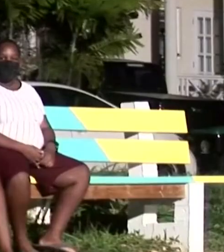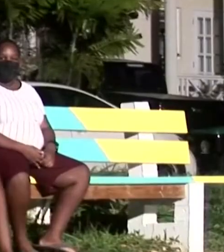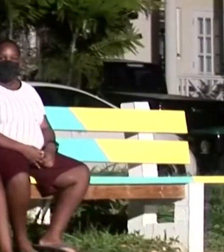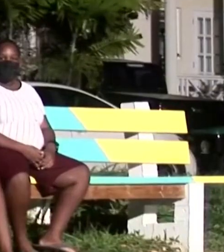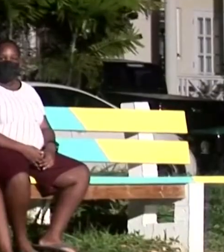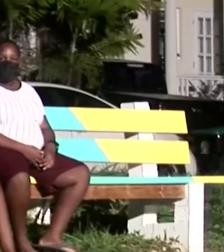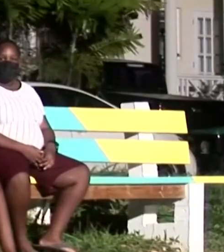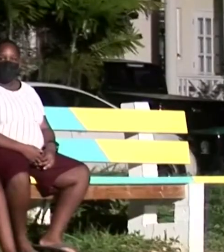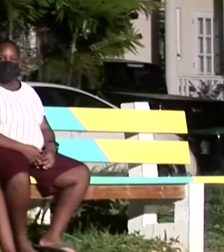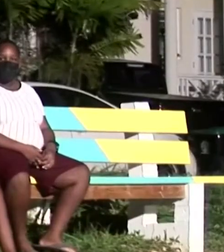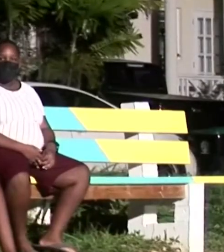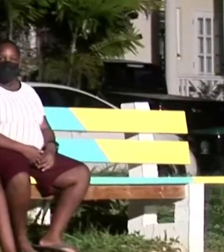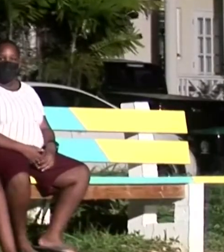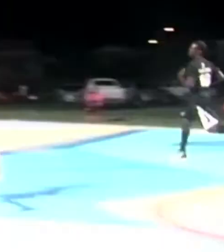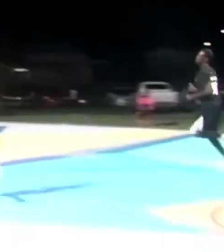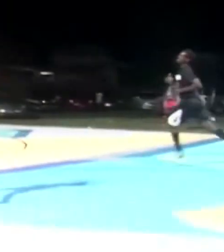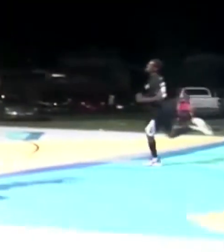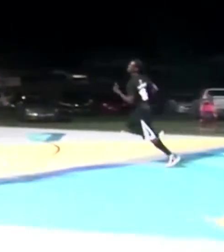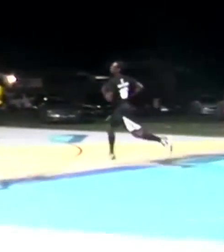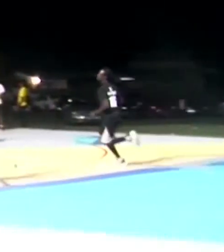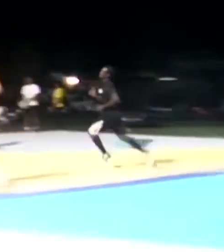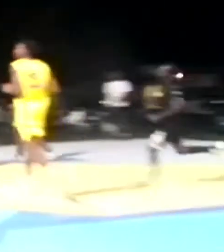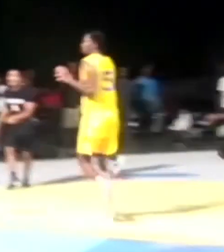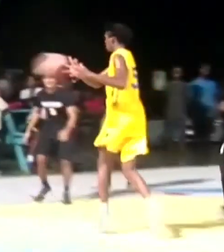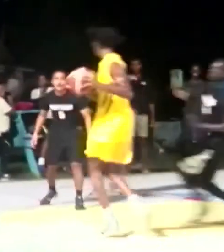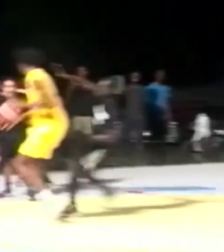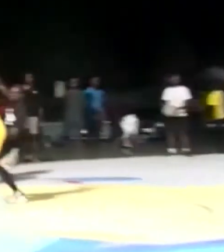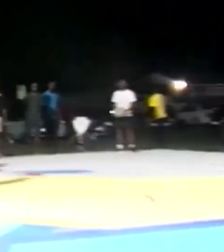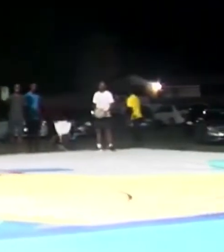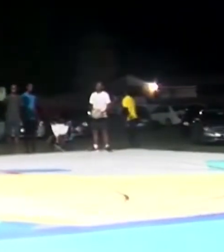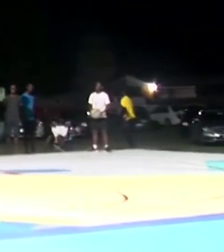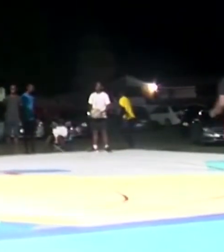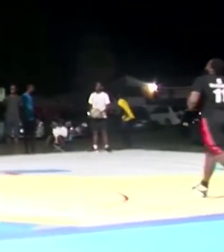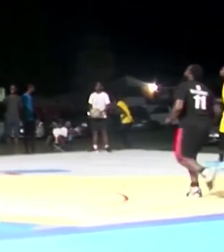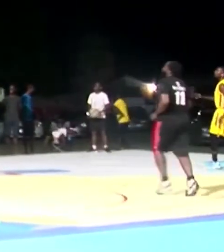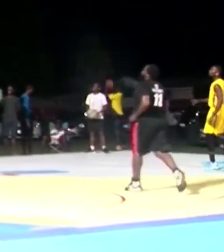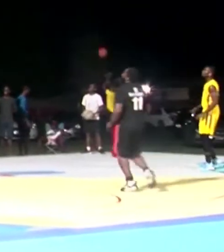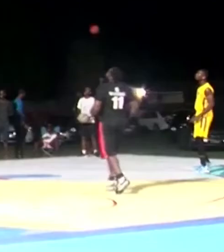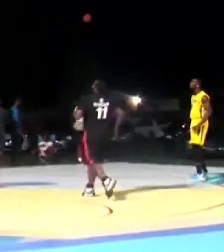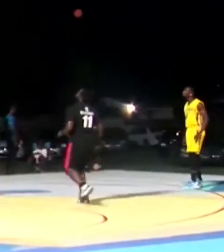informed Lakers Sports Club going on to blow away the Panthers